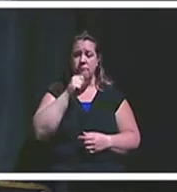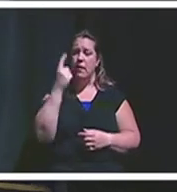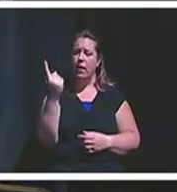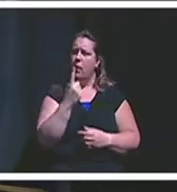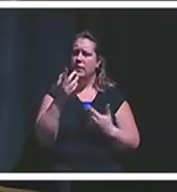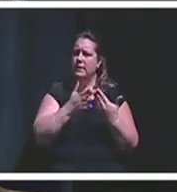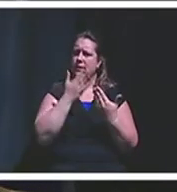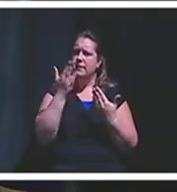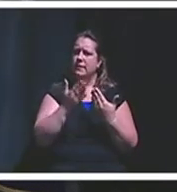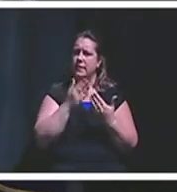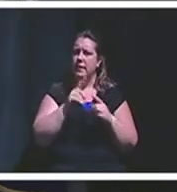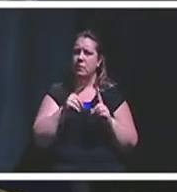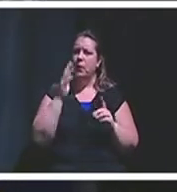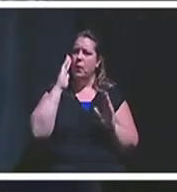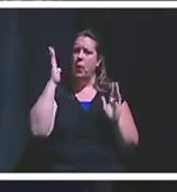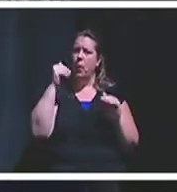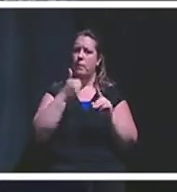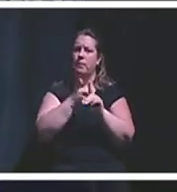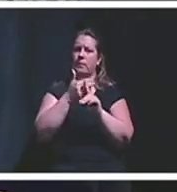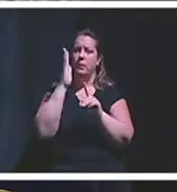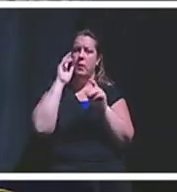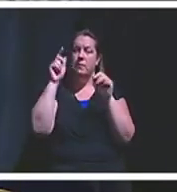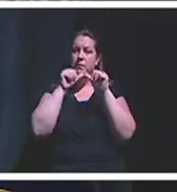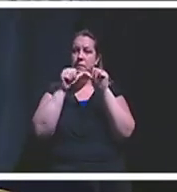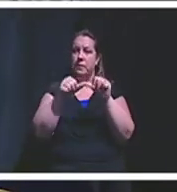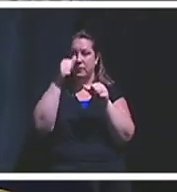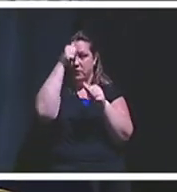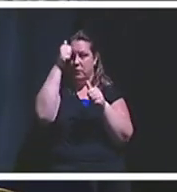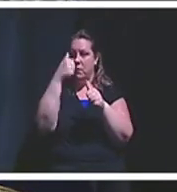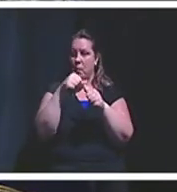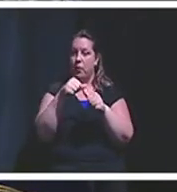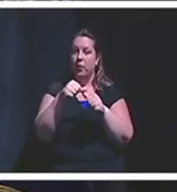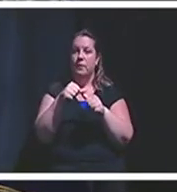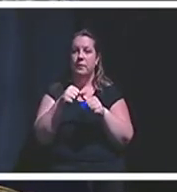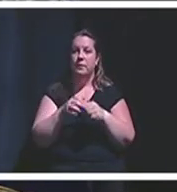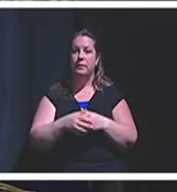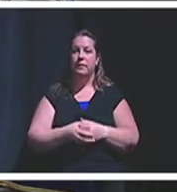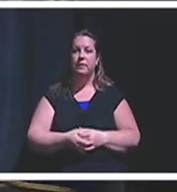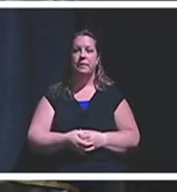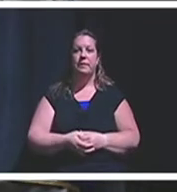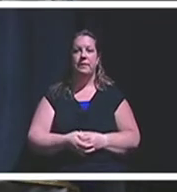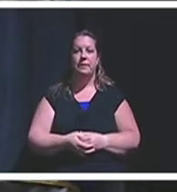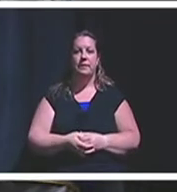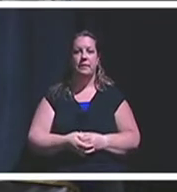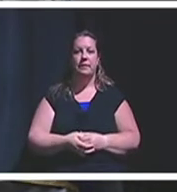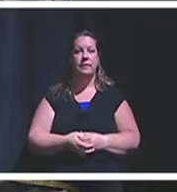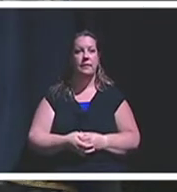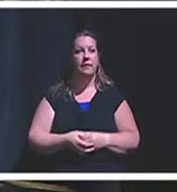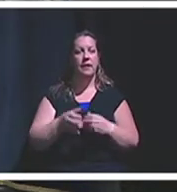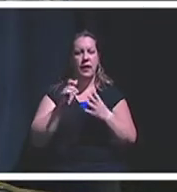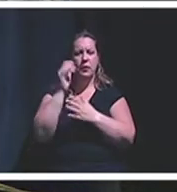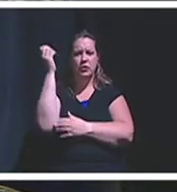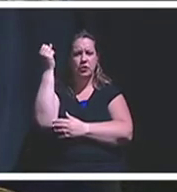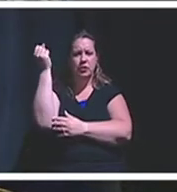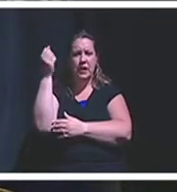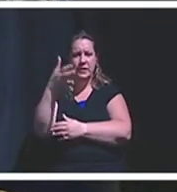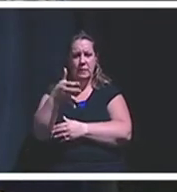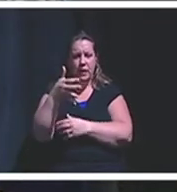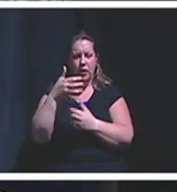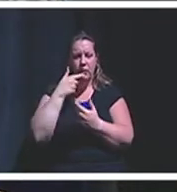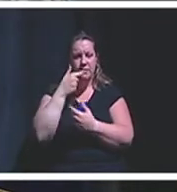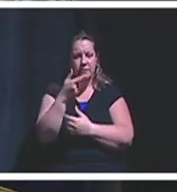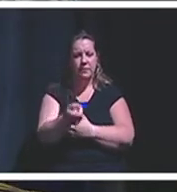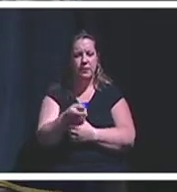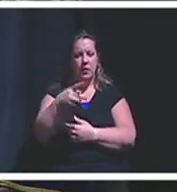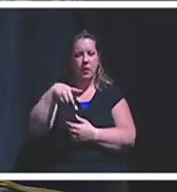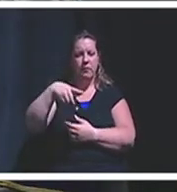remember, and that is the admonitions that Shakespeare gave to Polonius in